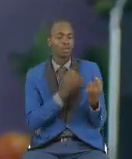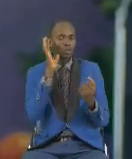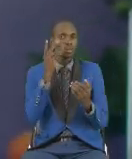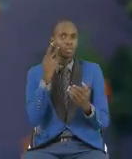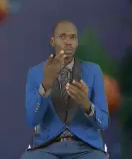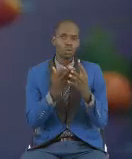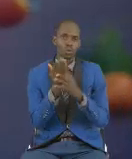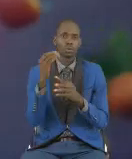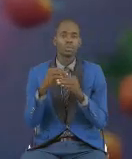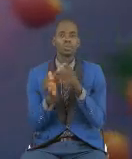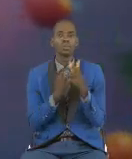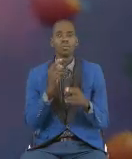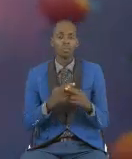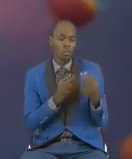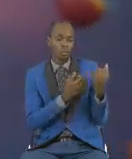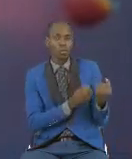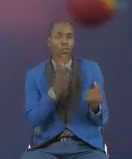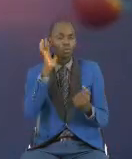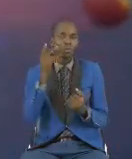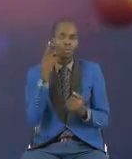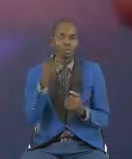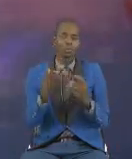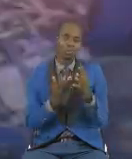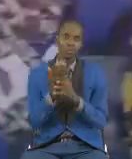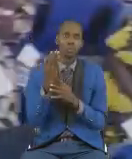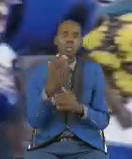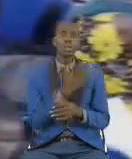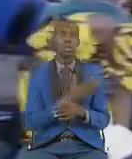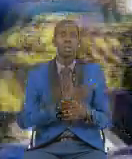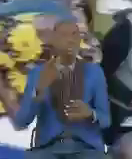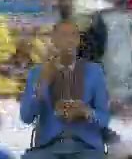I said, courage will see you through. And then we're told in